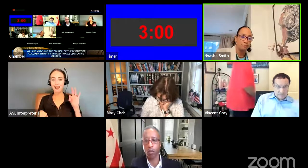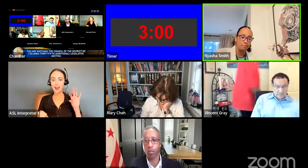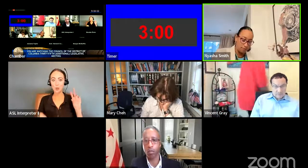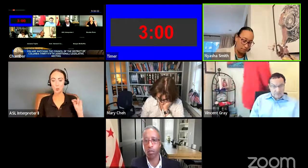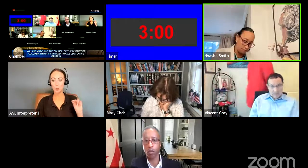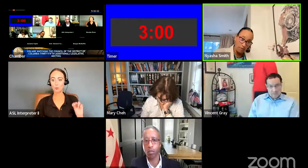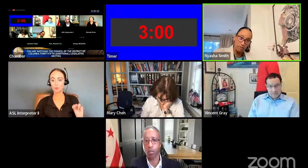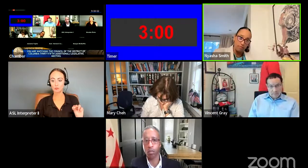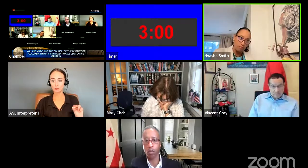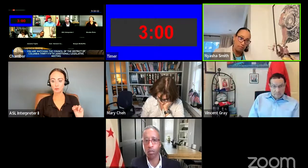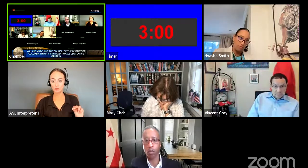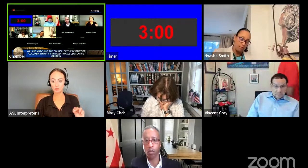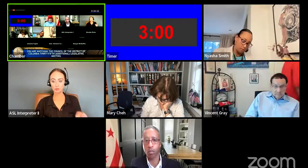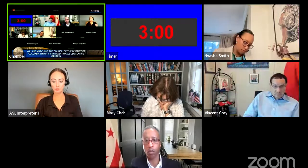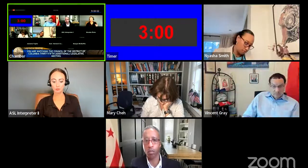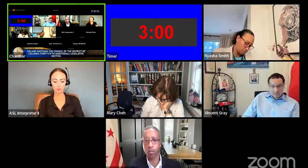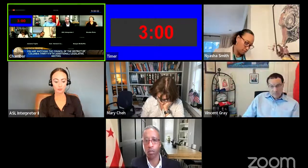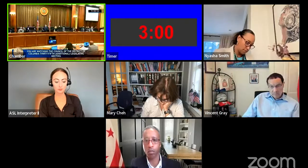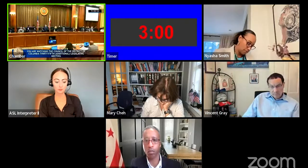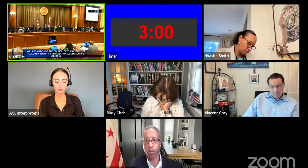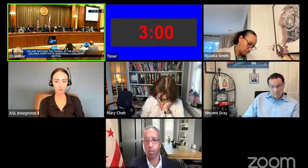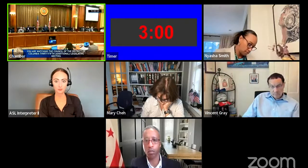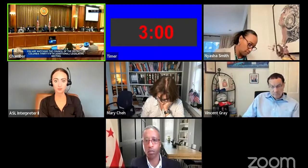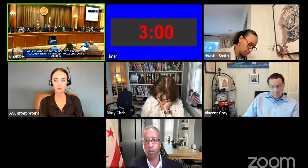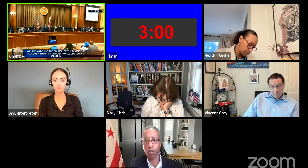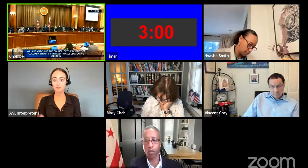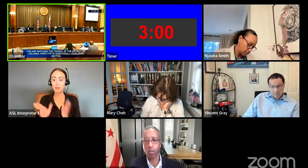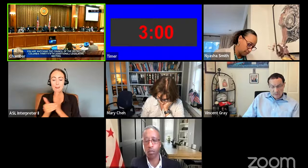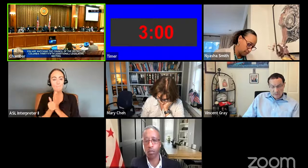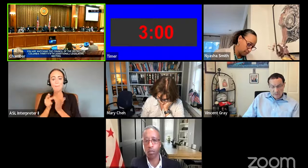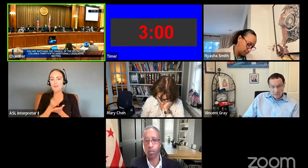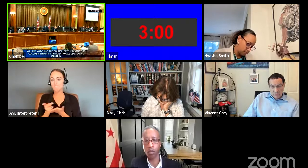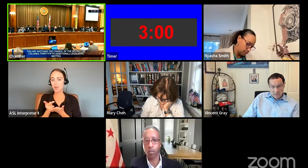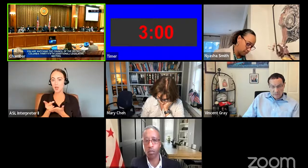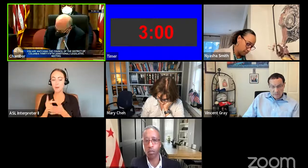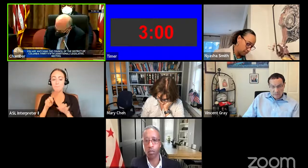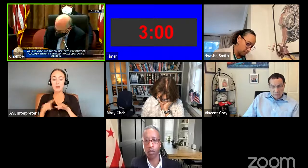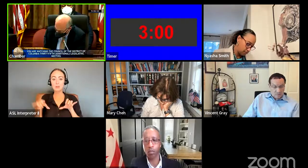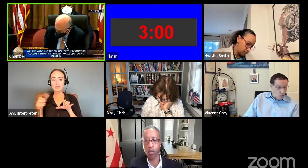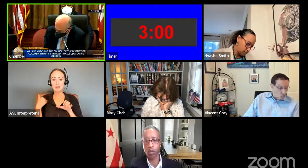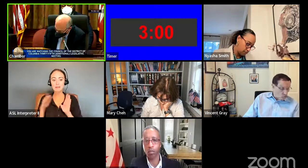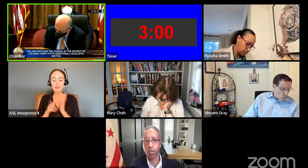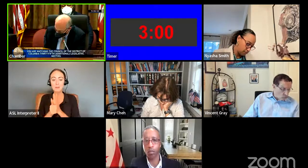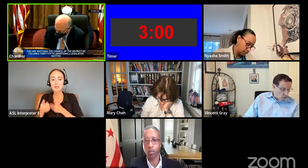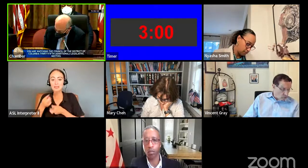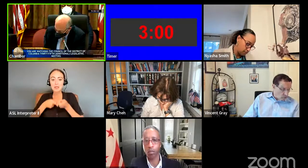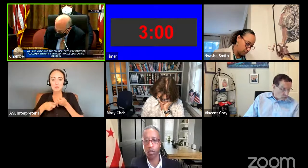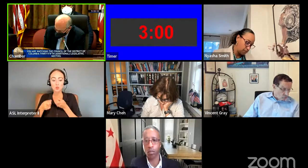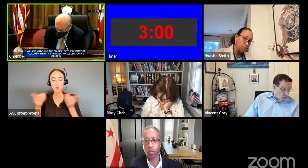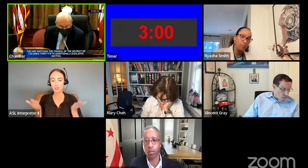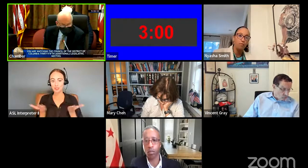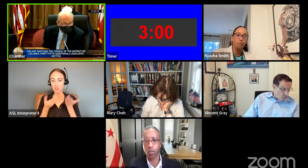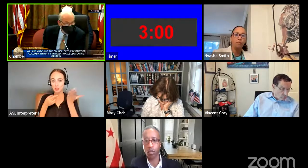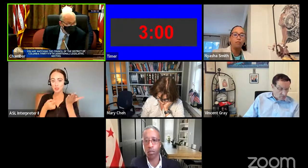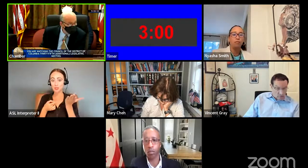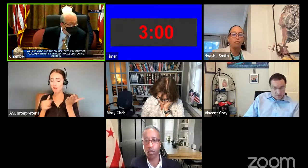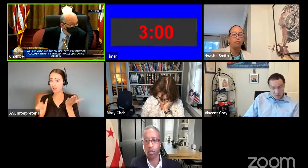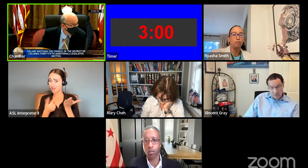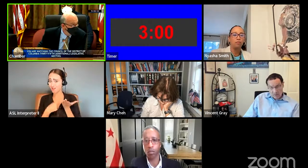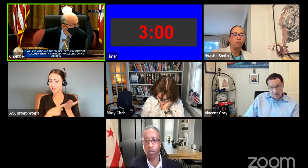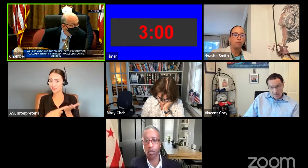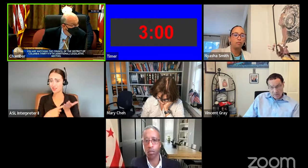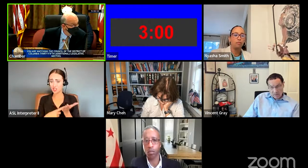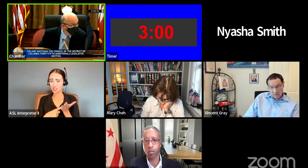nos. The amendment fails. We still have the amendment nature of a substitute before us. Is there further